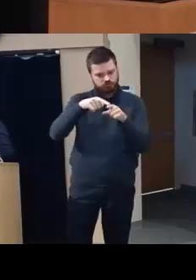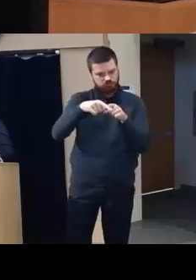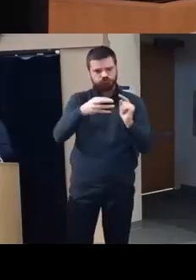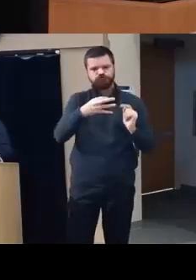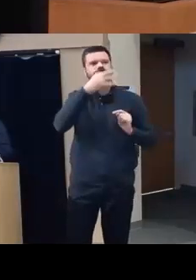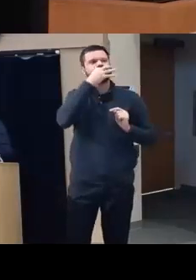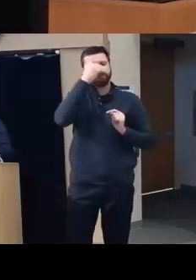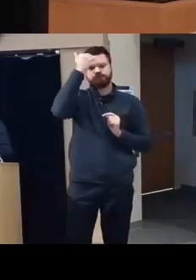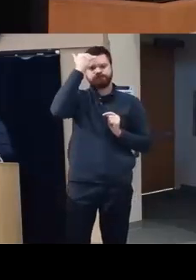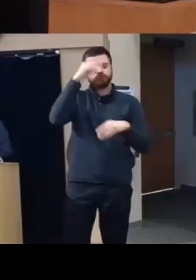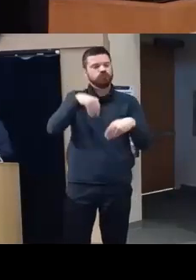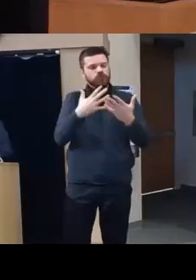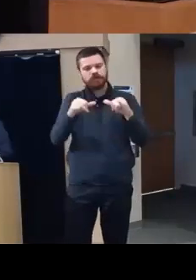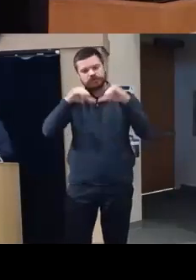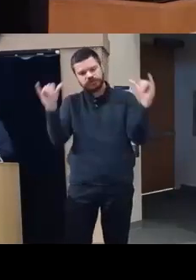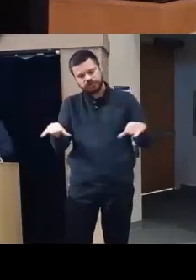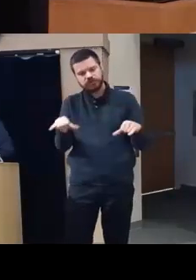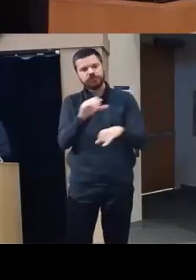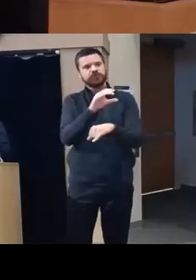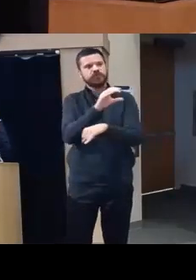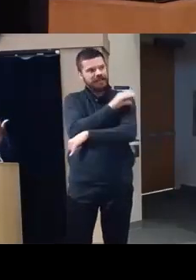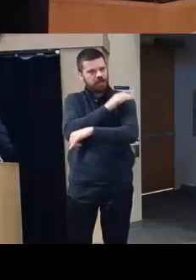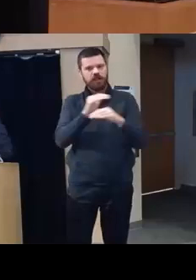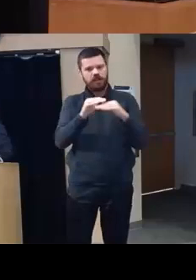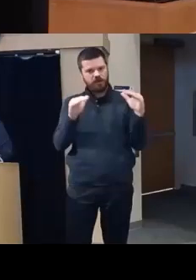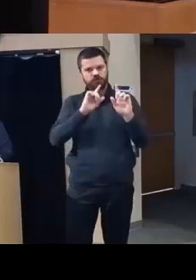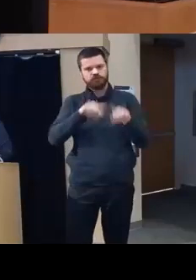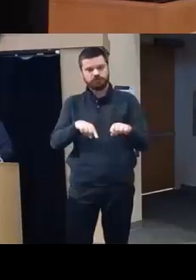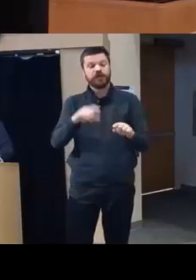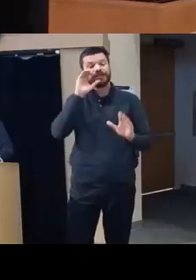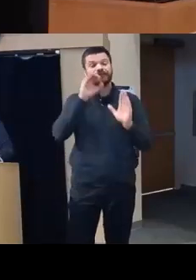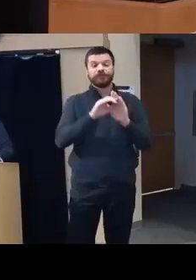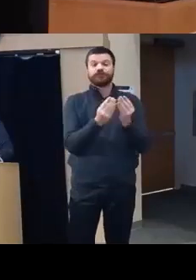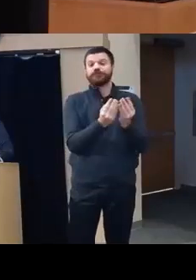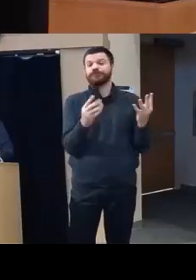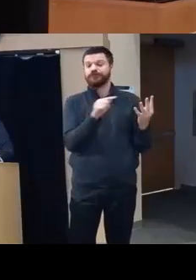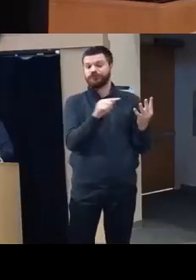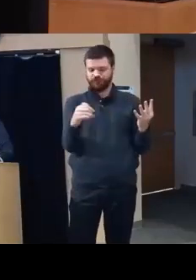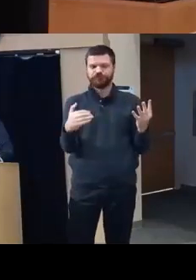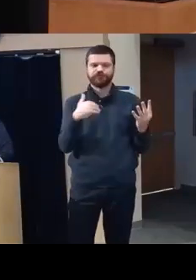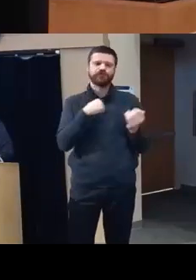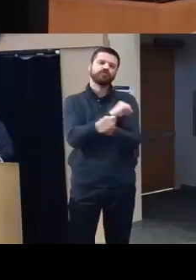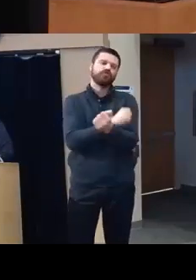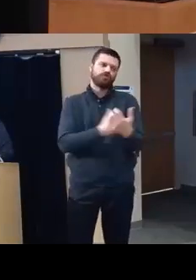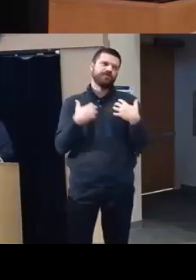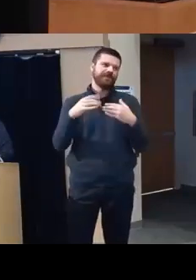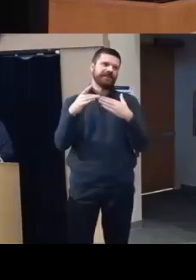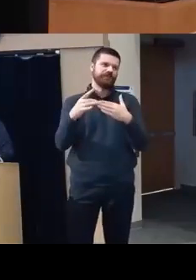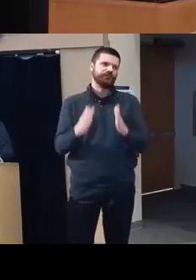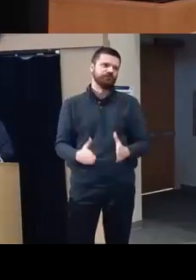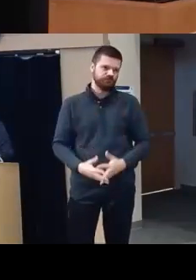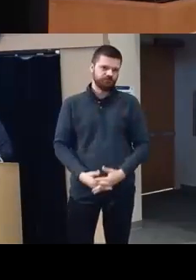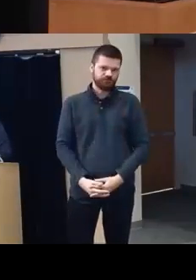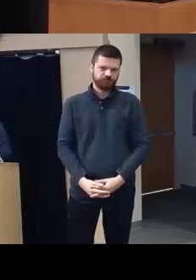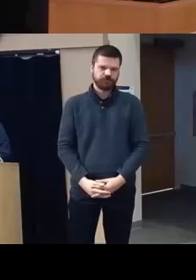expertise to inform clinical and system level responses. Pictured here, we have members of Strong Recovery leadership